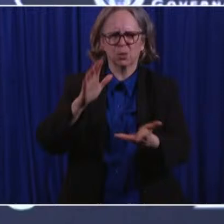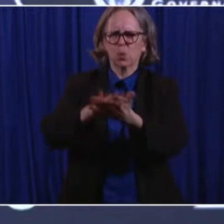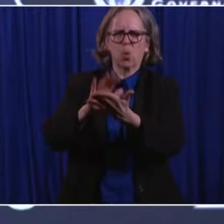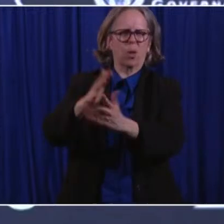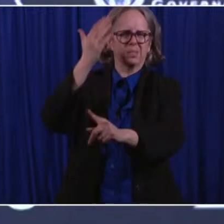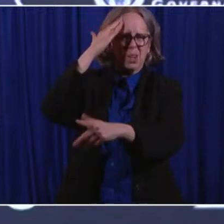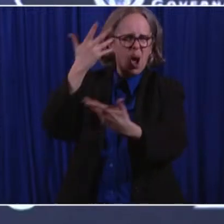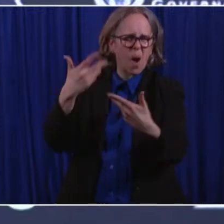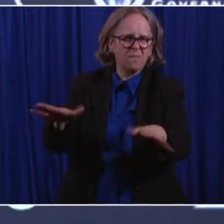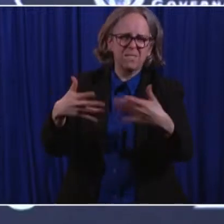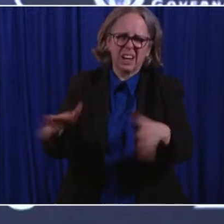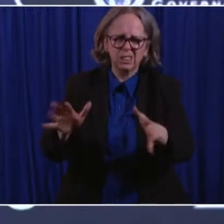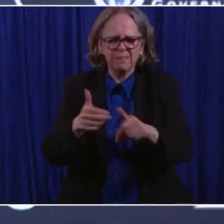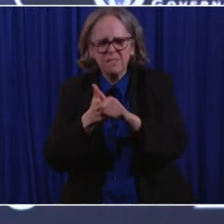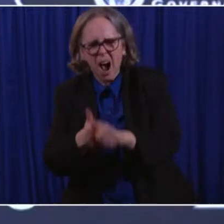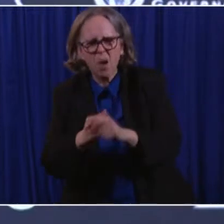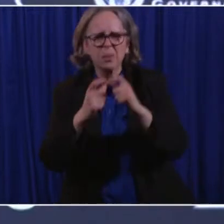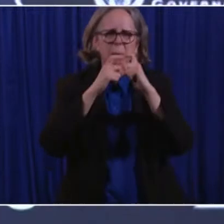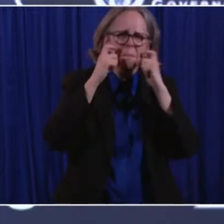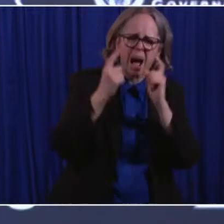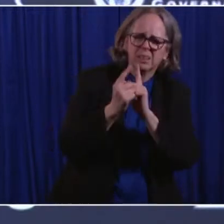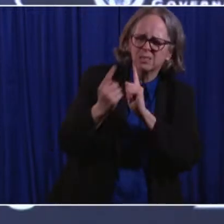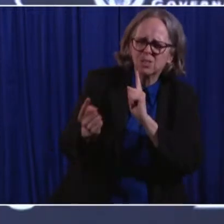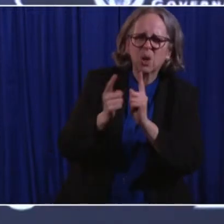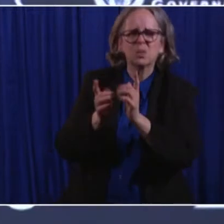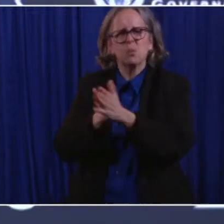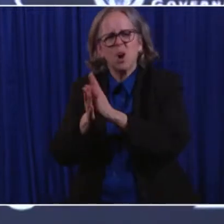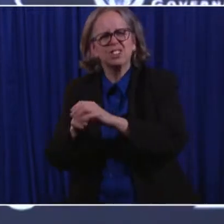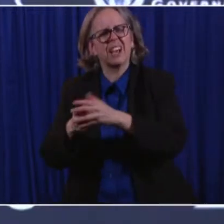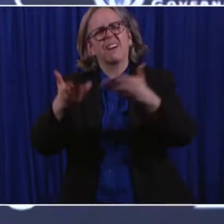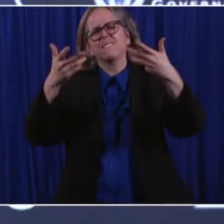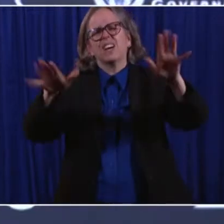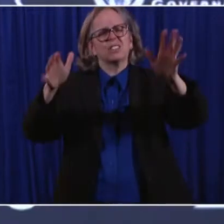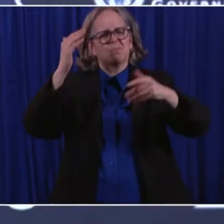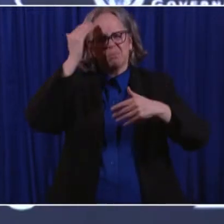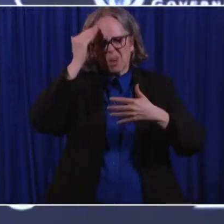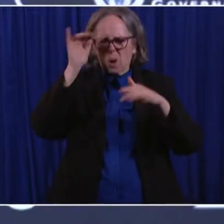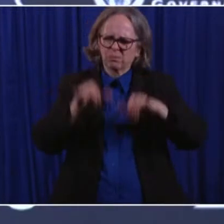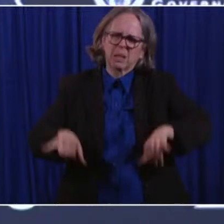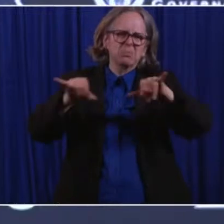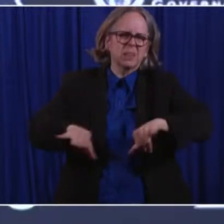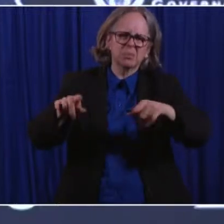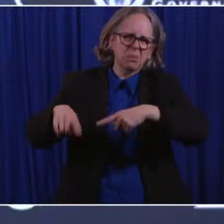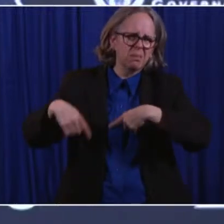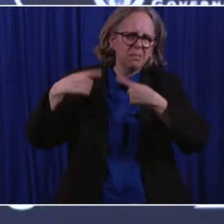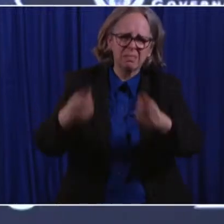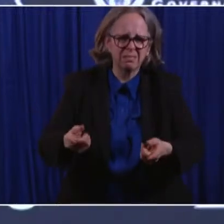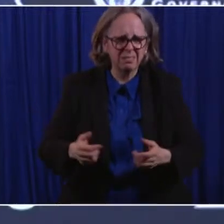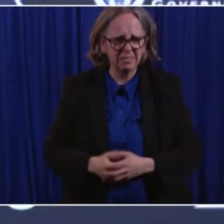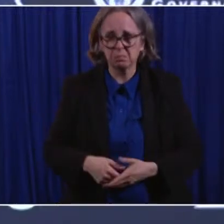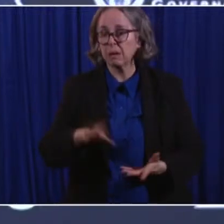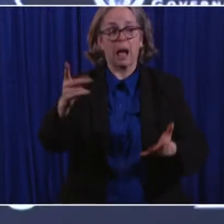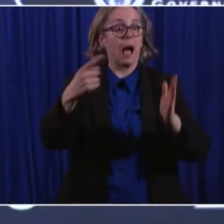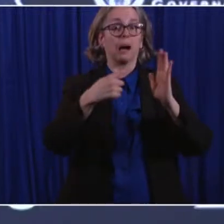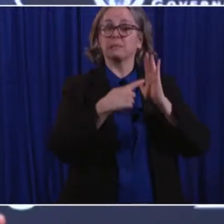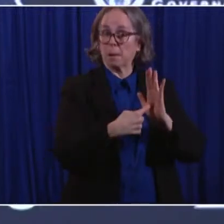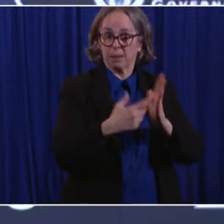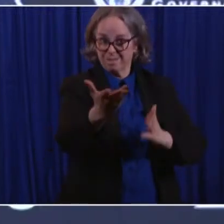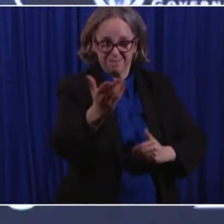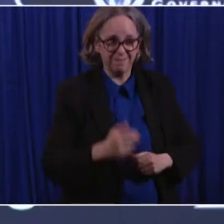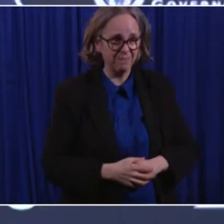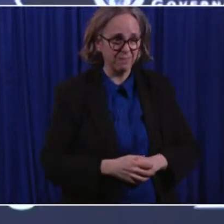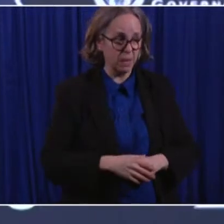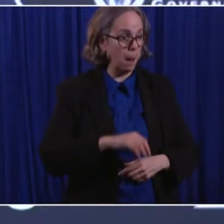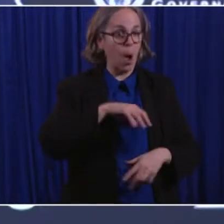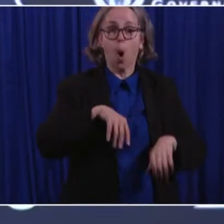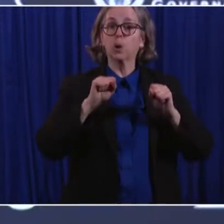job. But if that event is going to be held today, based on what we're seeing today, there would have to be, everyone